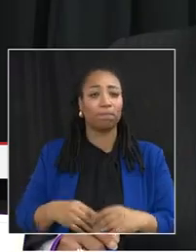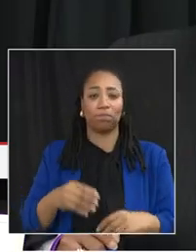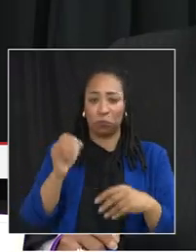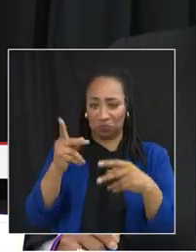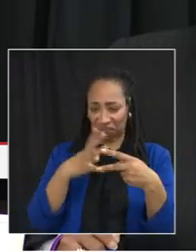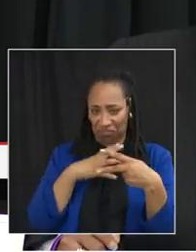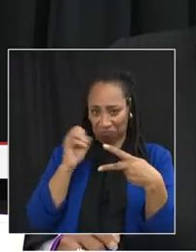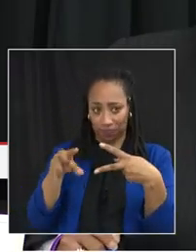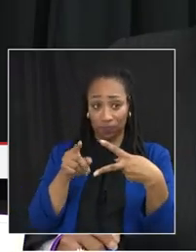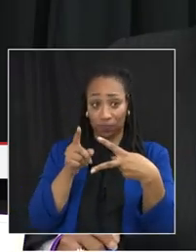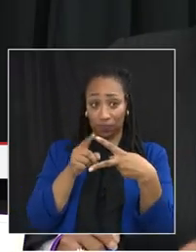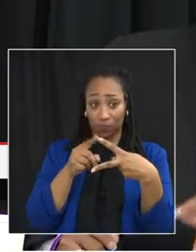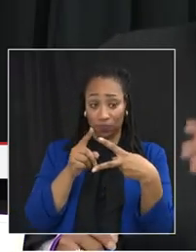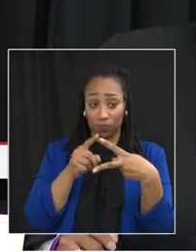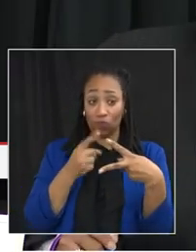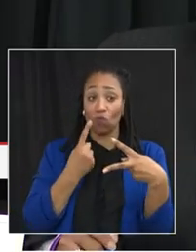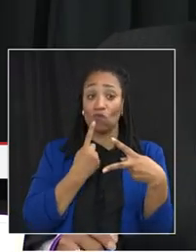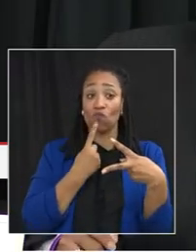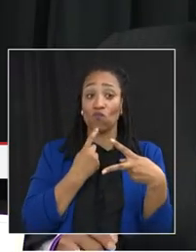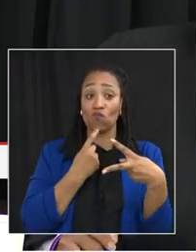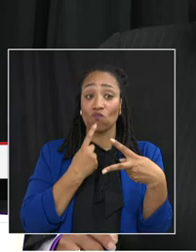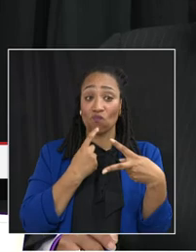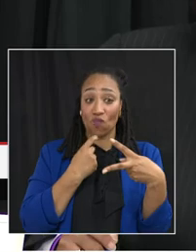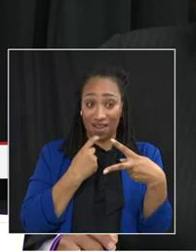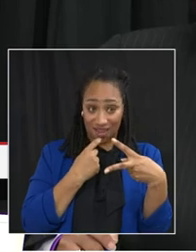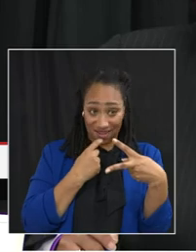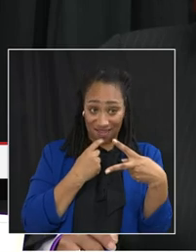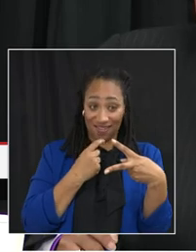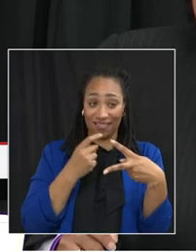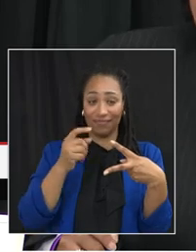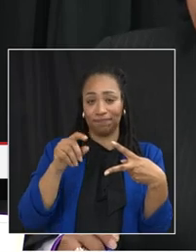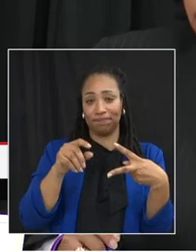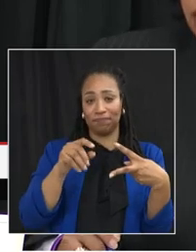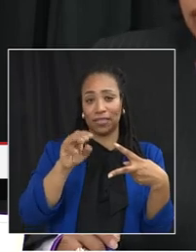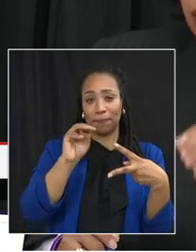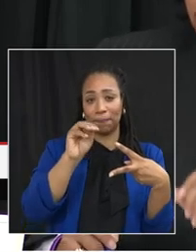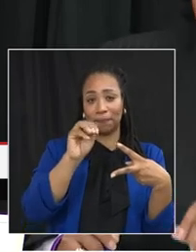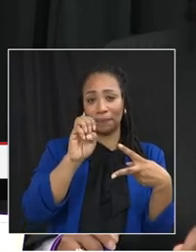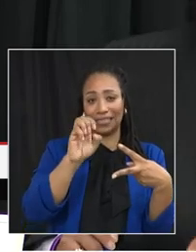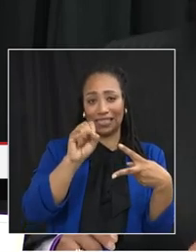but what happened was people were using them fraudulently.